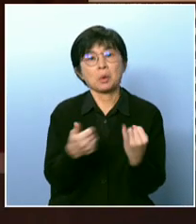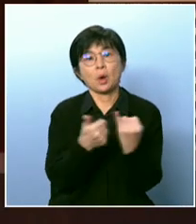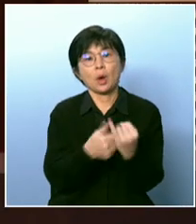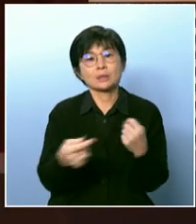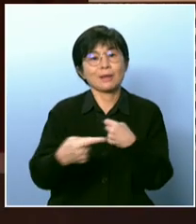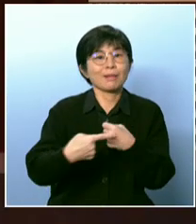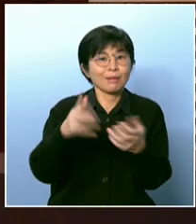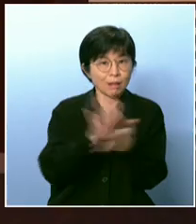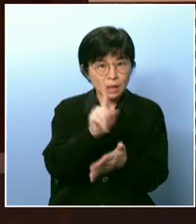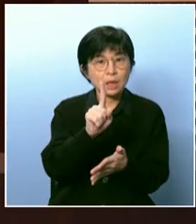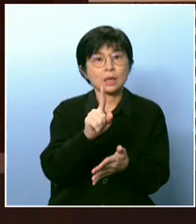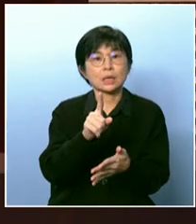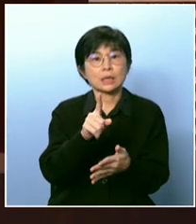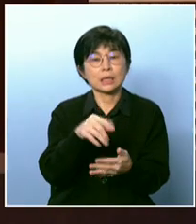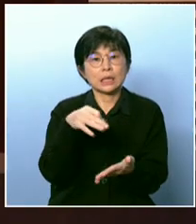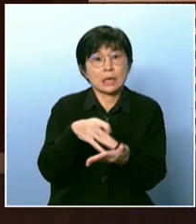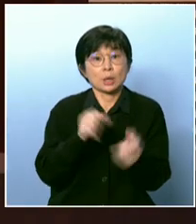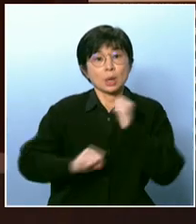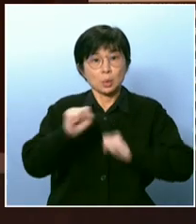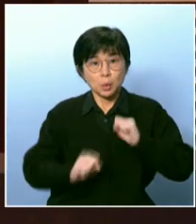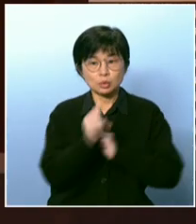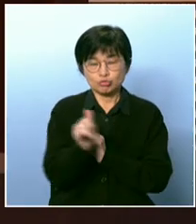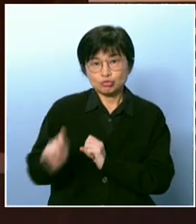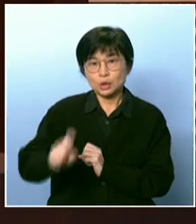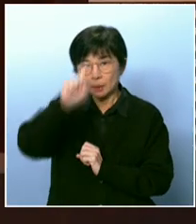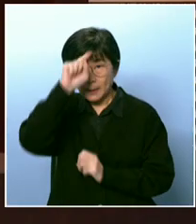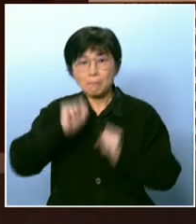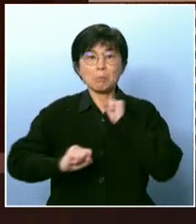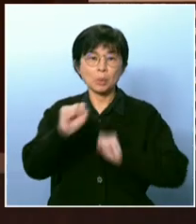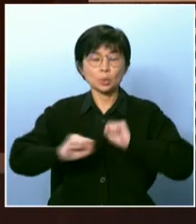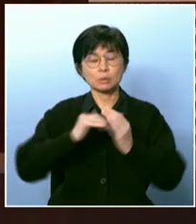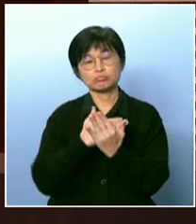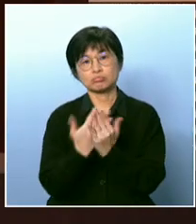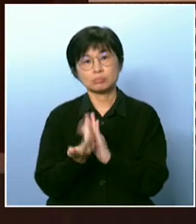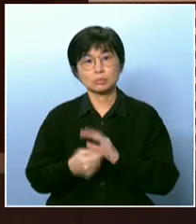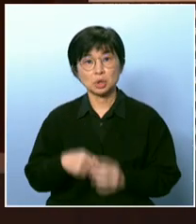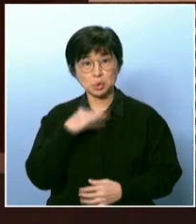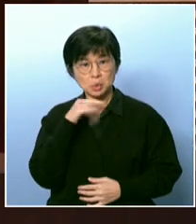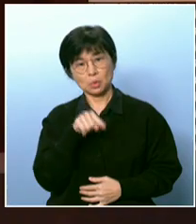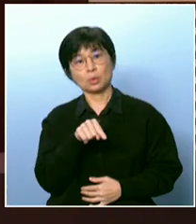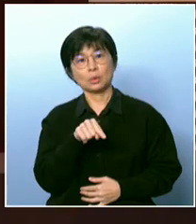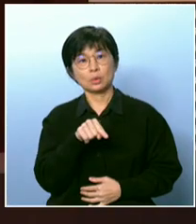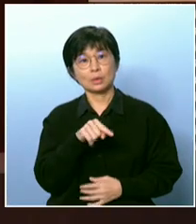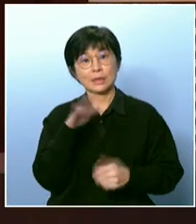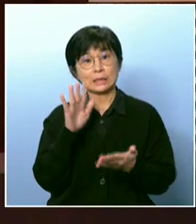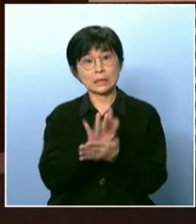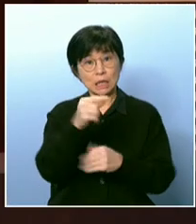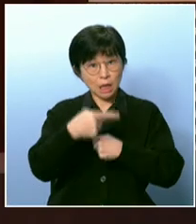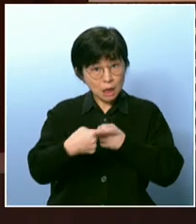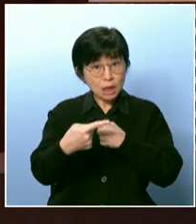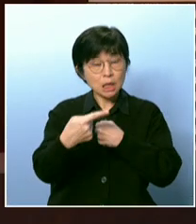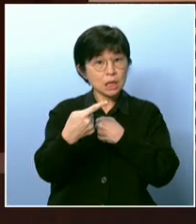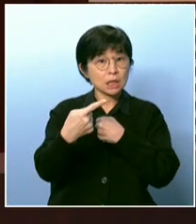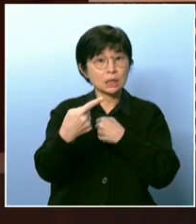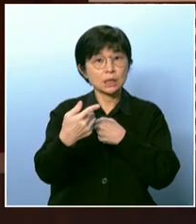Most of the operating organizations would ask participating children to display good performance as well as